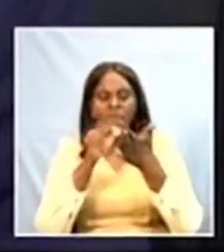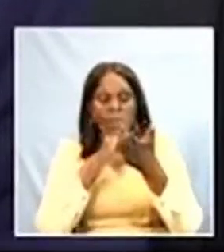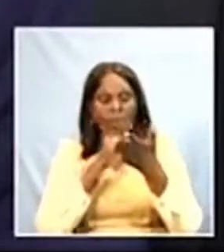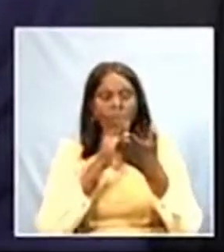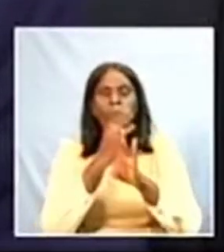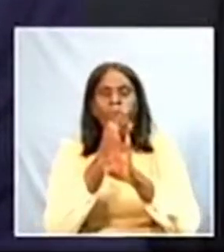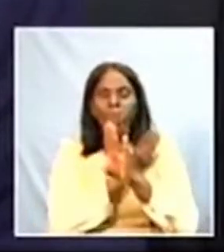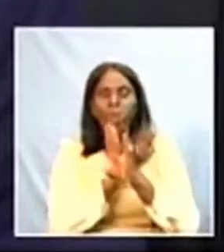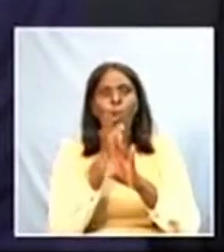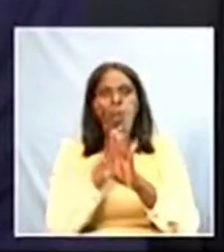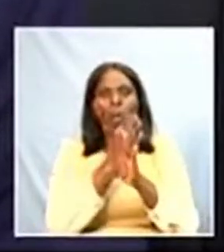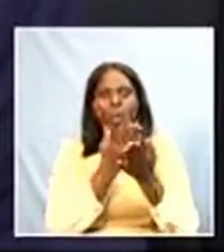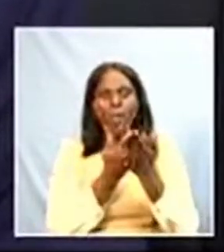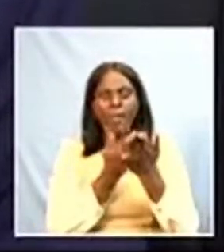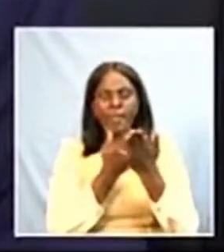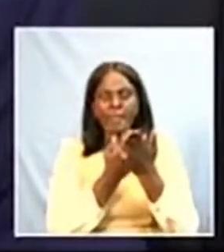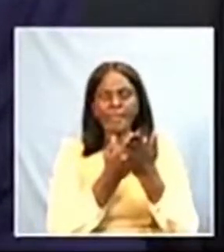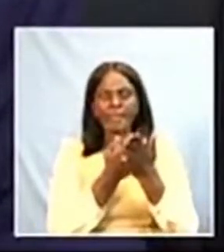before